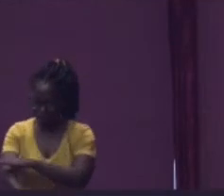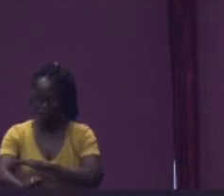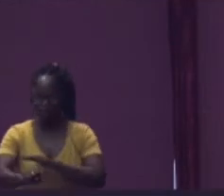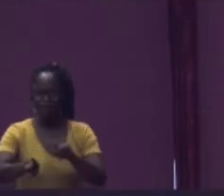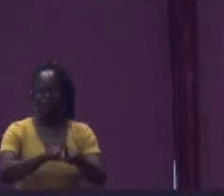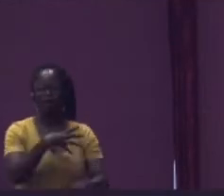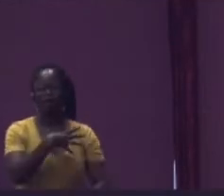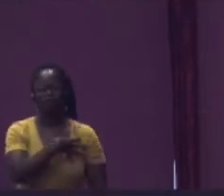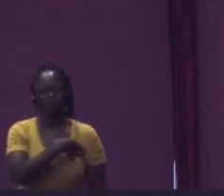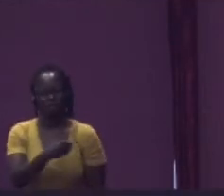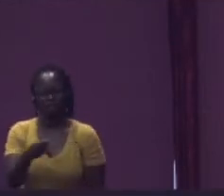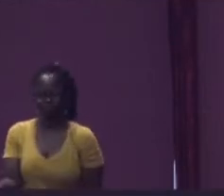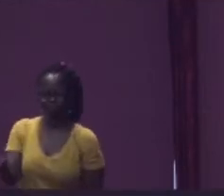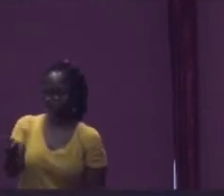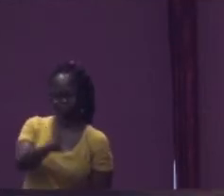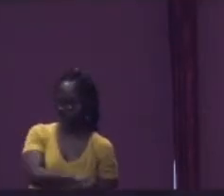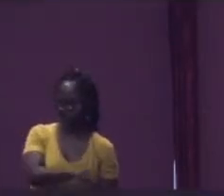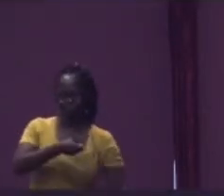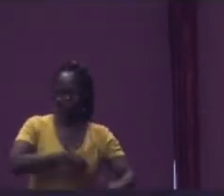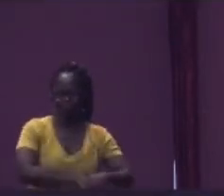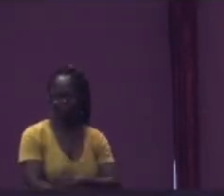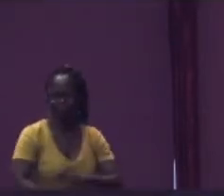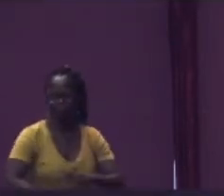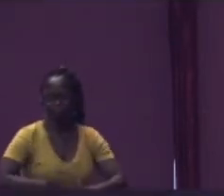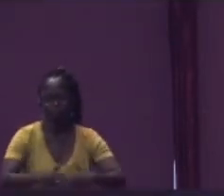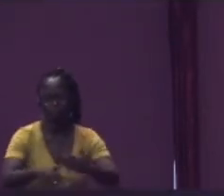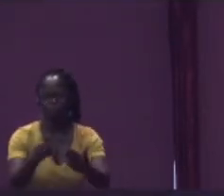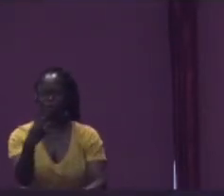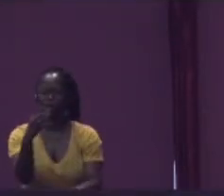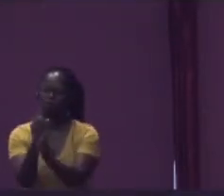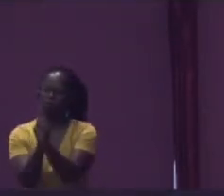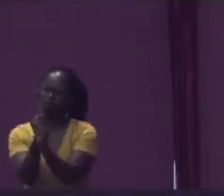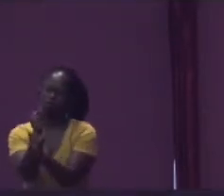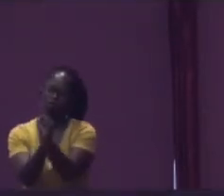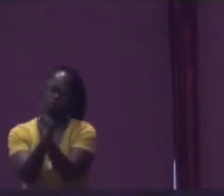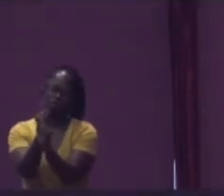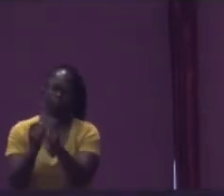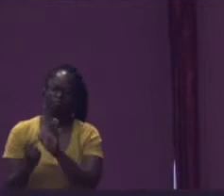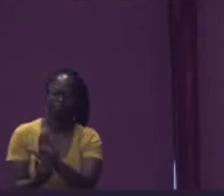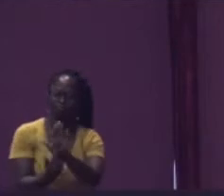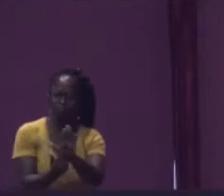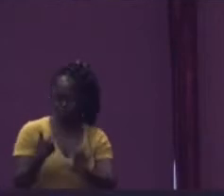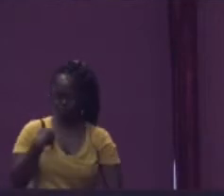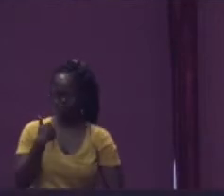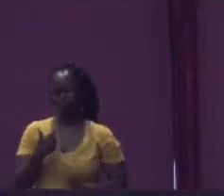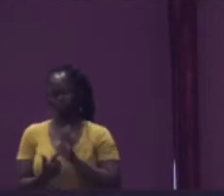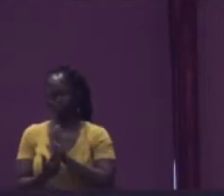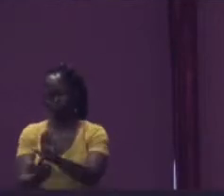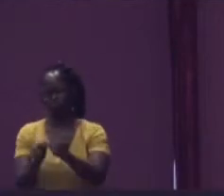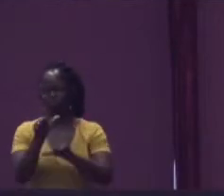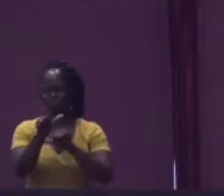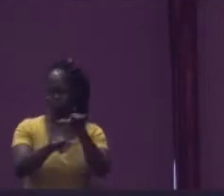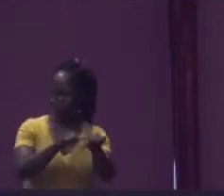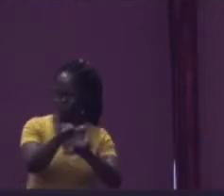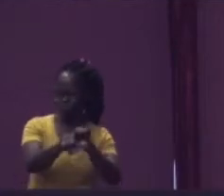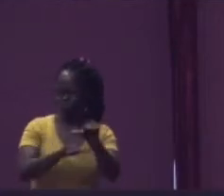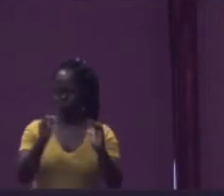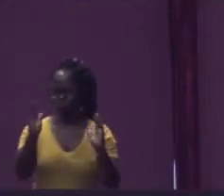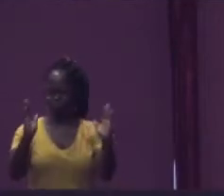so that we can see some of the changes through that comparison.